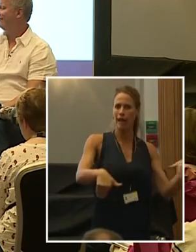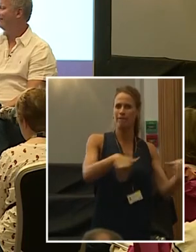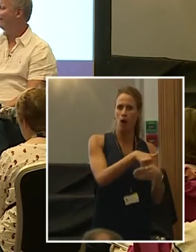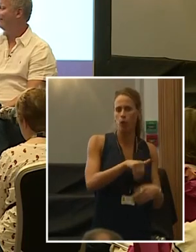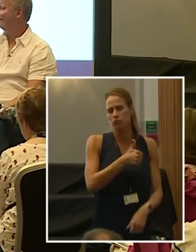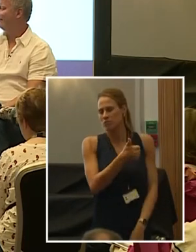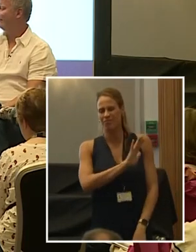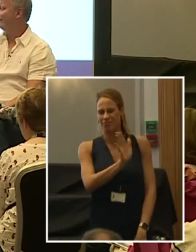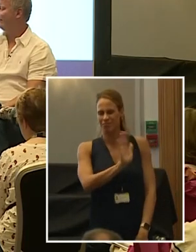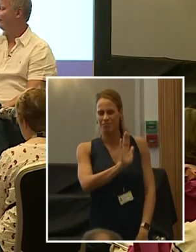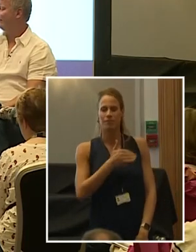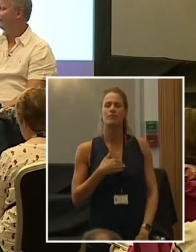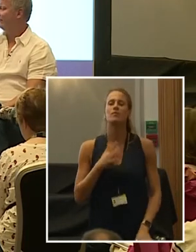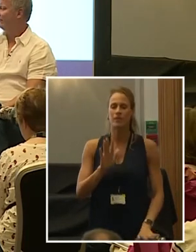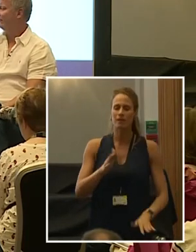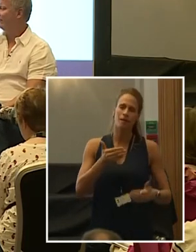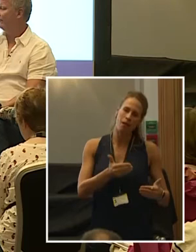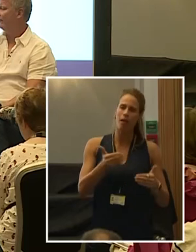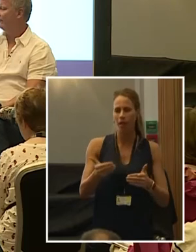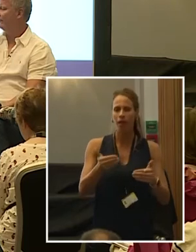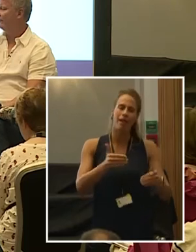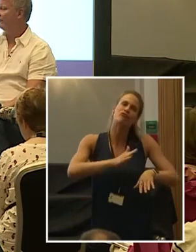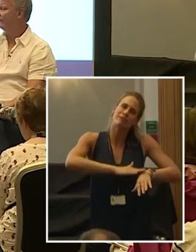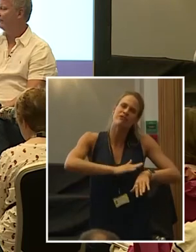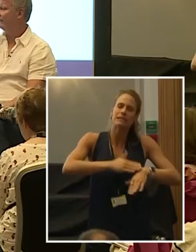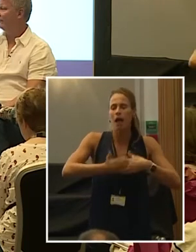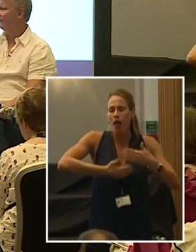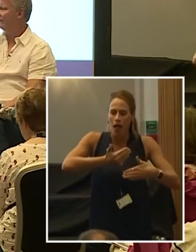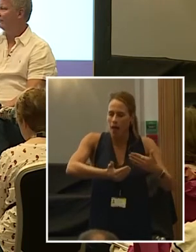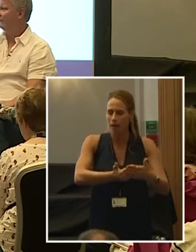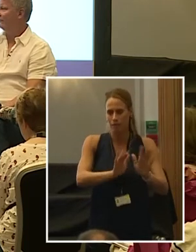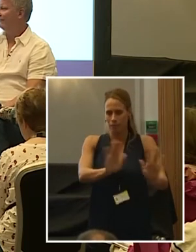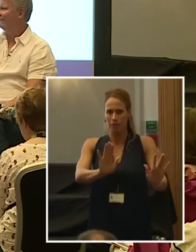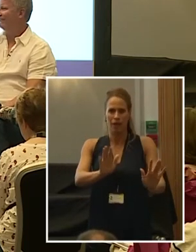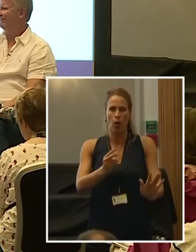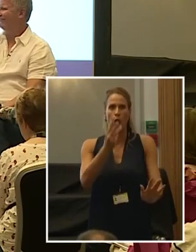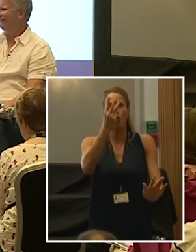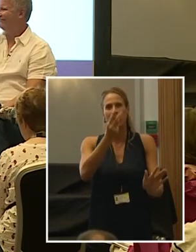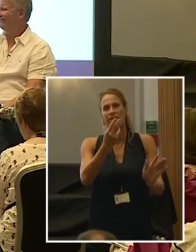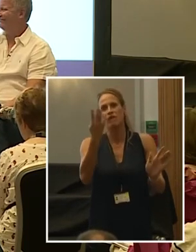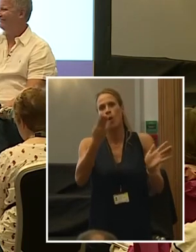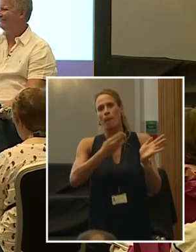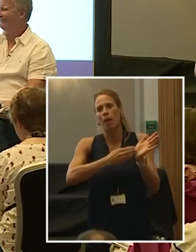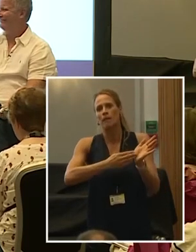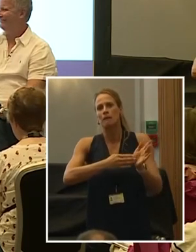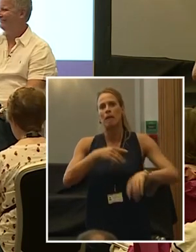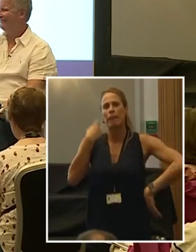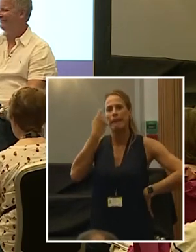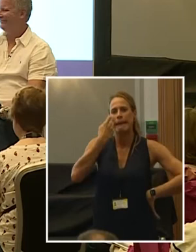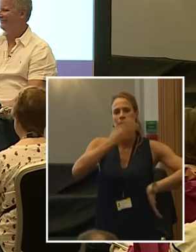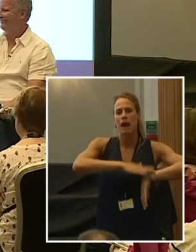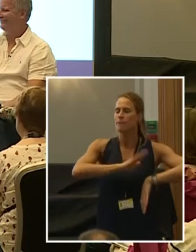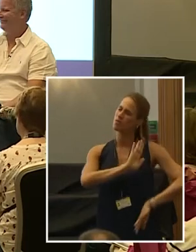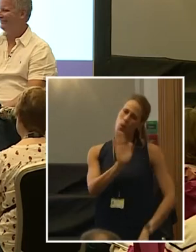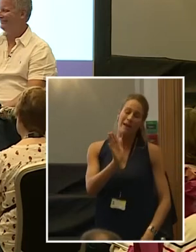how long people take? No, I mean, obviously not. Within reason. Yes, yes, please do not take 3 or 4 months. If you have to,